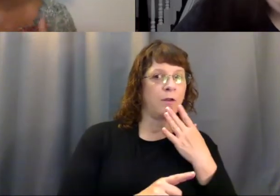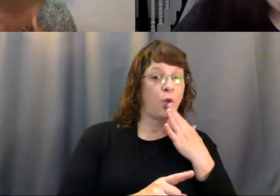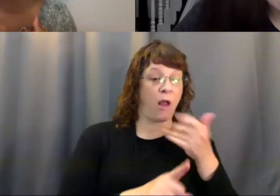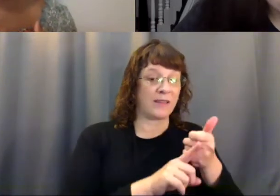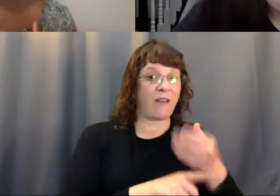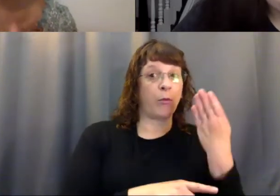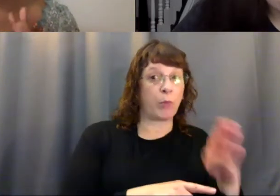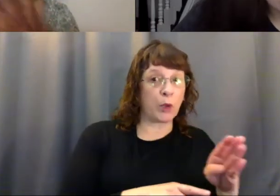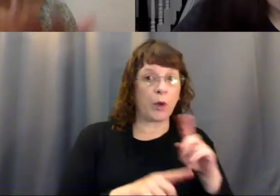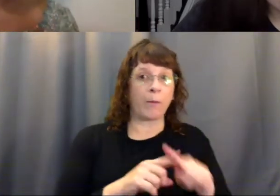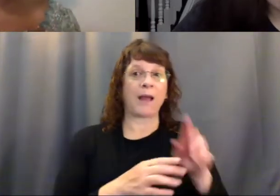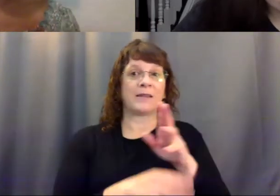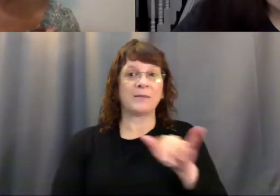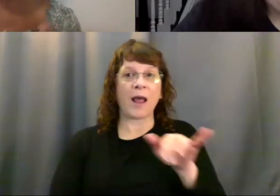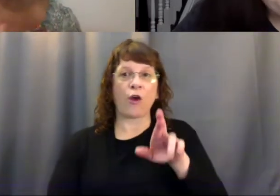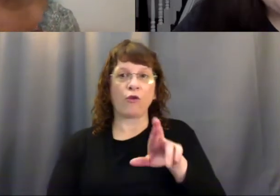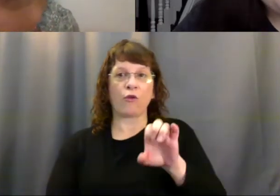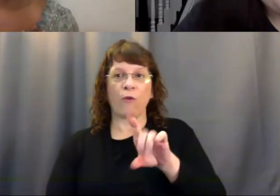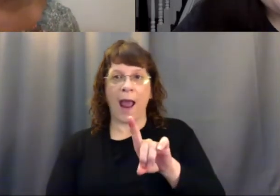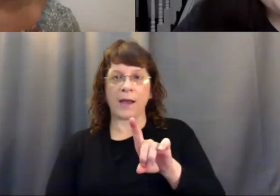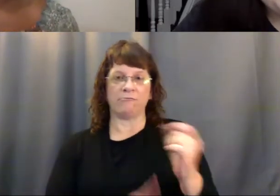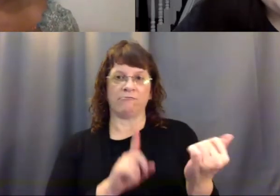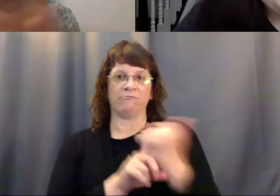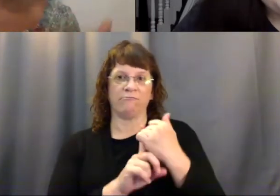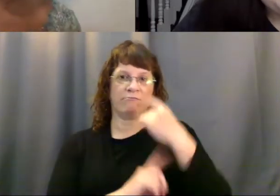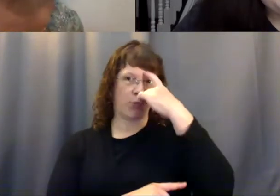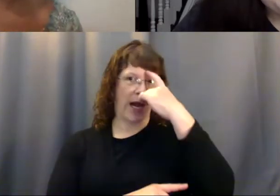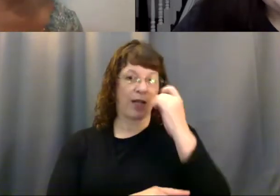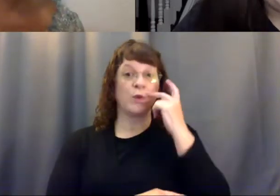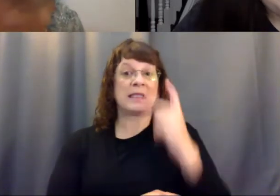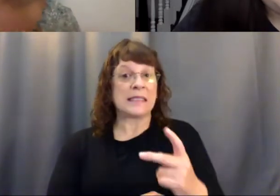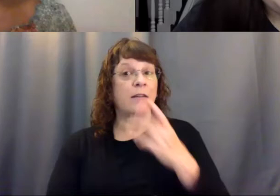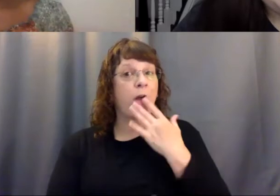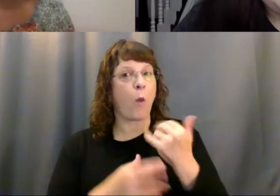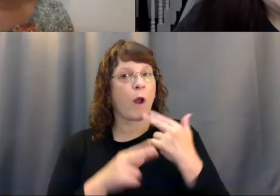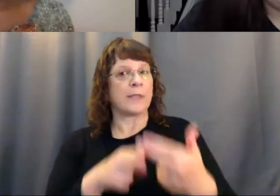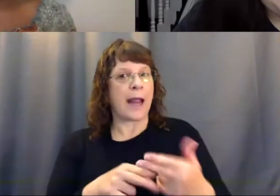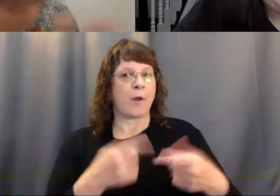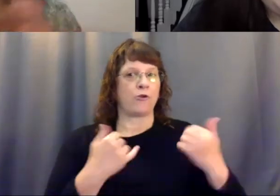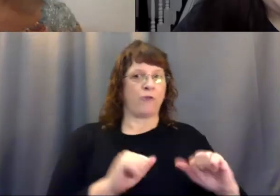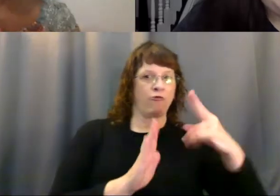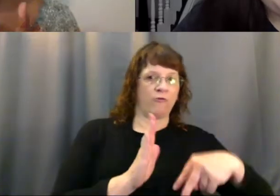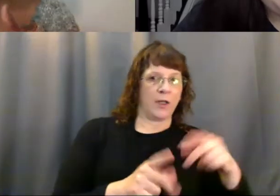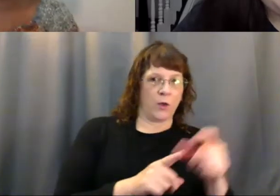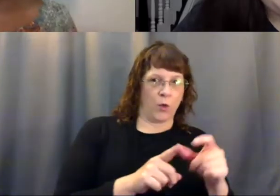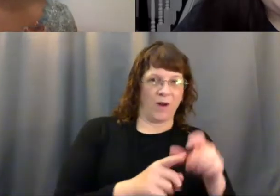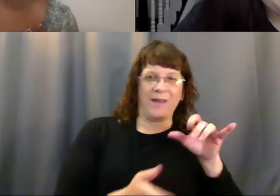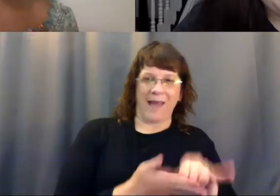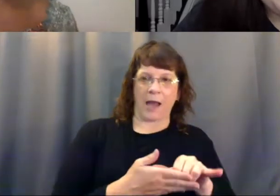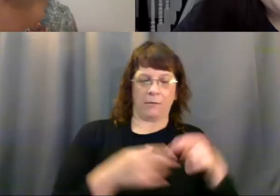tricks the brain because you see the color that you want to name, but you're trying to read the word, and it's very